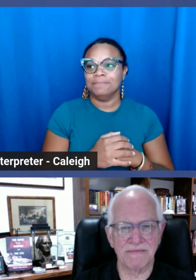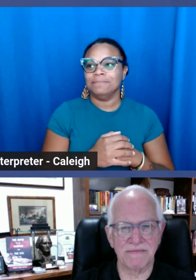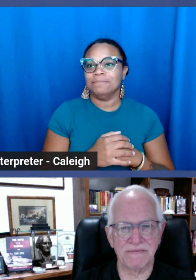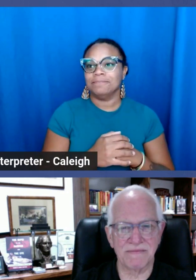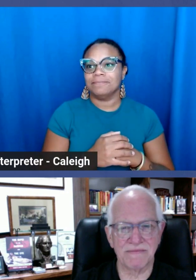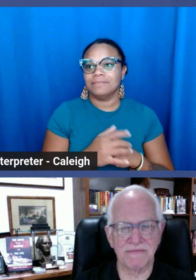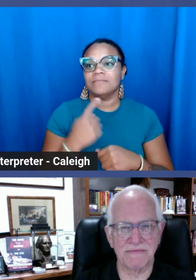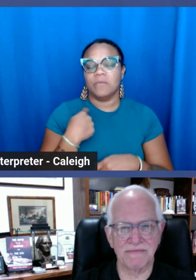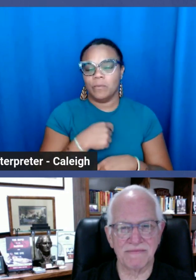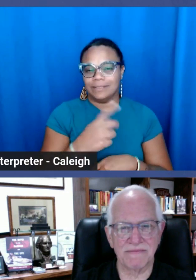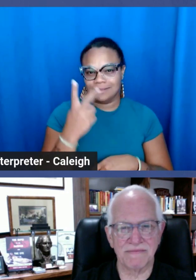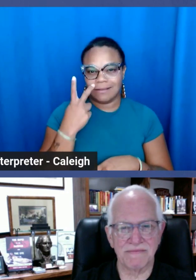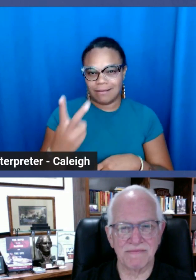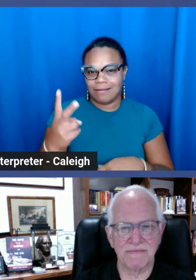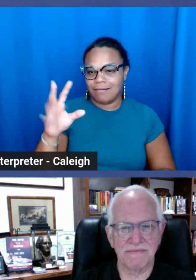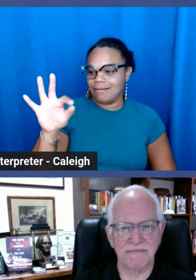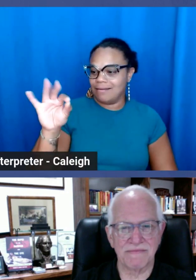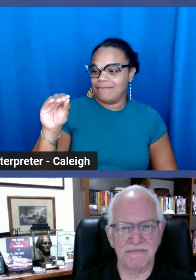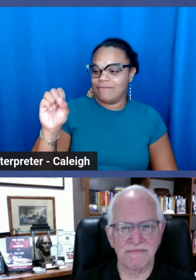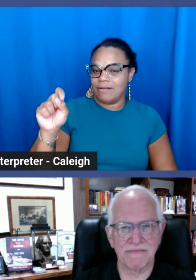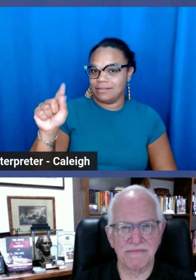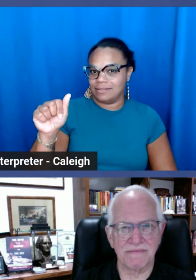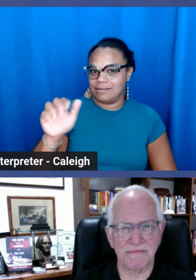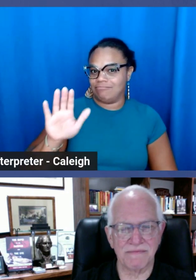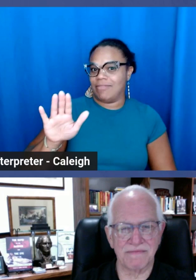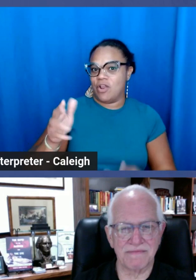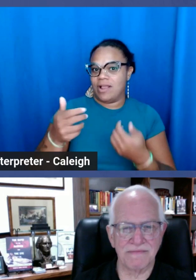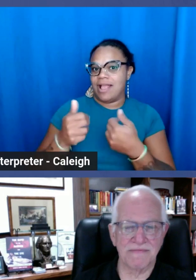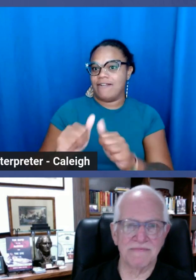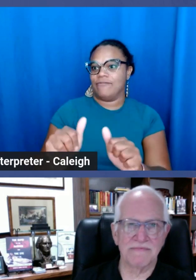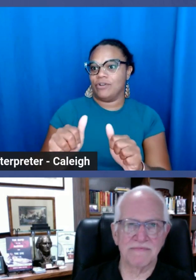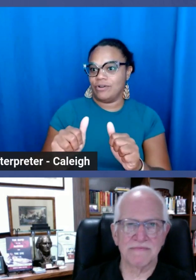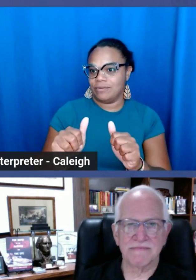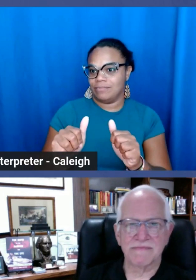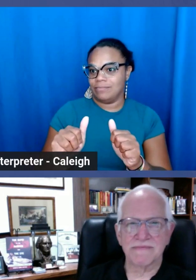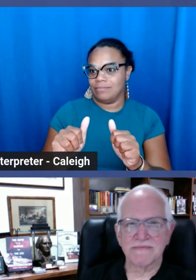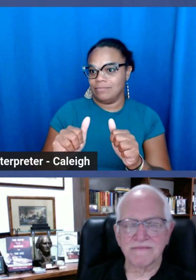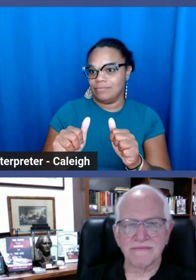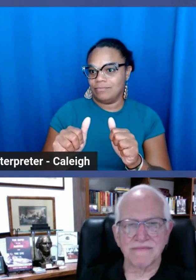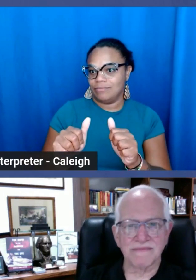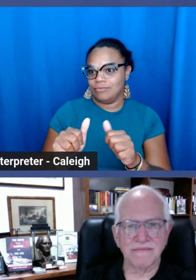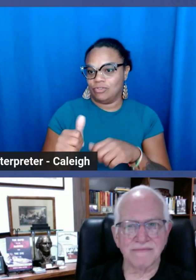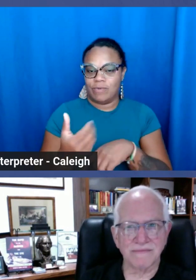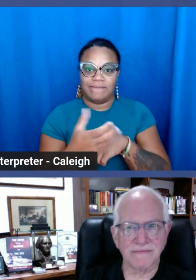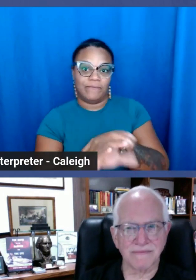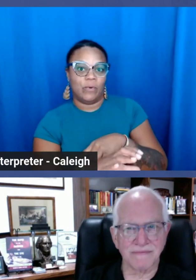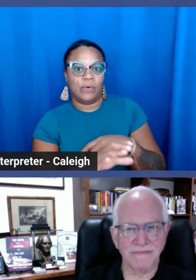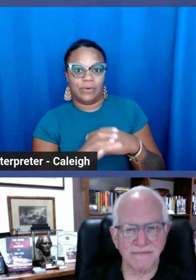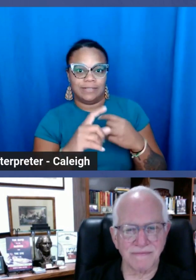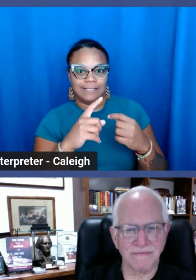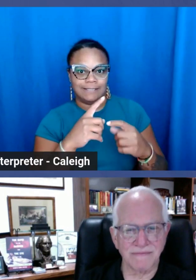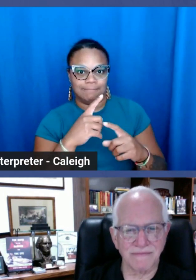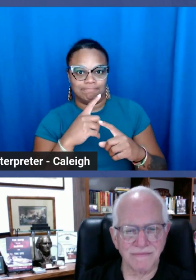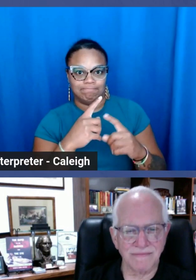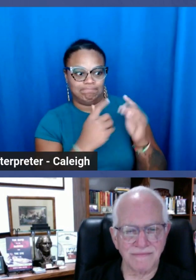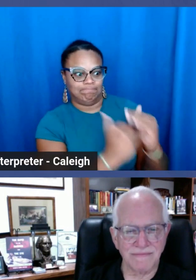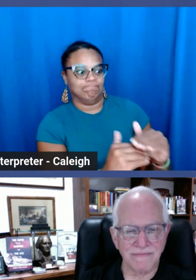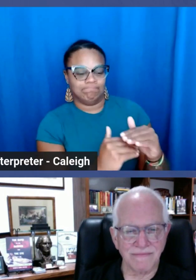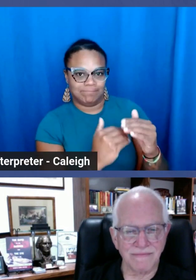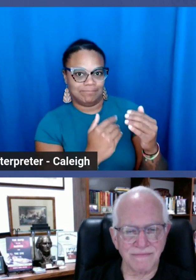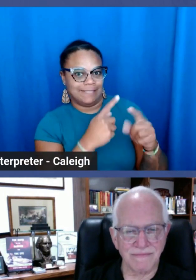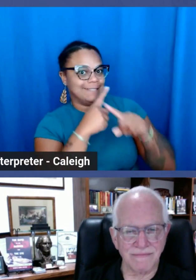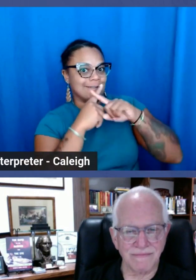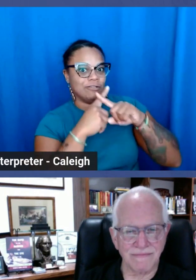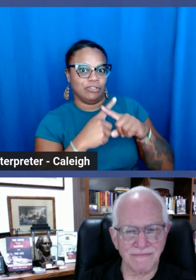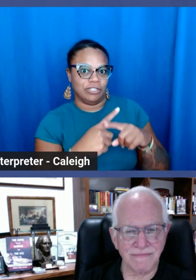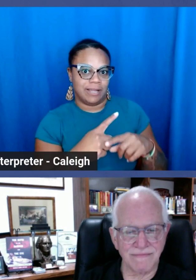with FOSTA an effort to try to enforce censorship of disfavored speech by